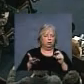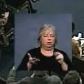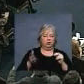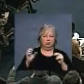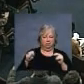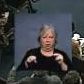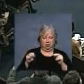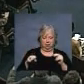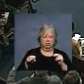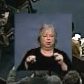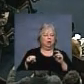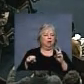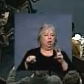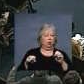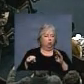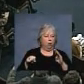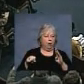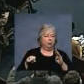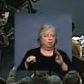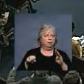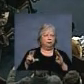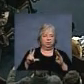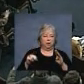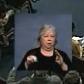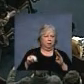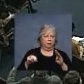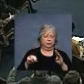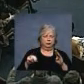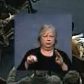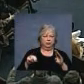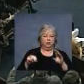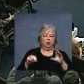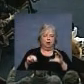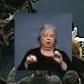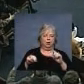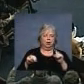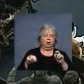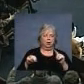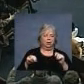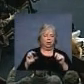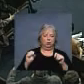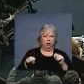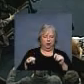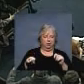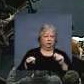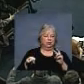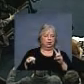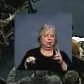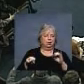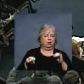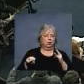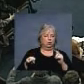Yes. Director Webb. No. Director Kazort. Yes. Director White. No.